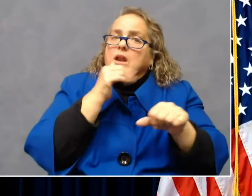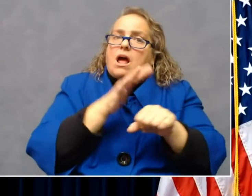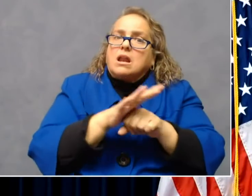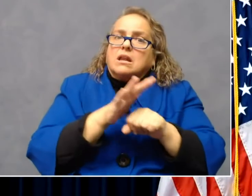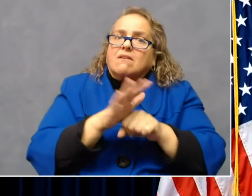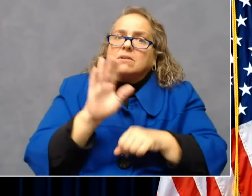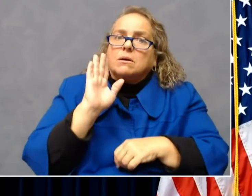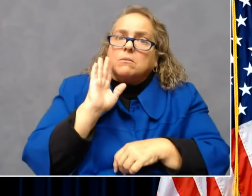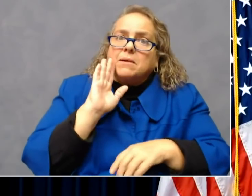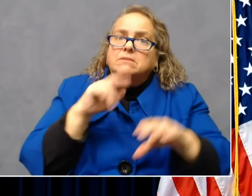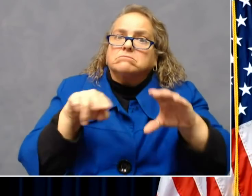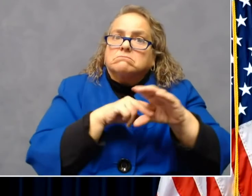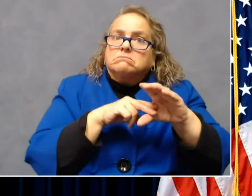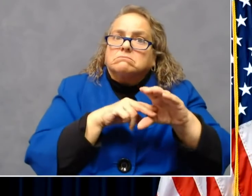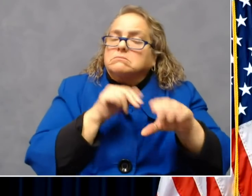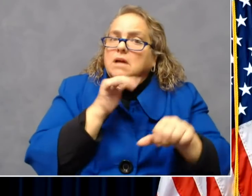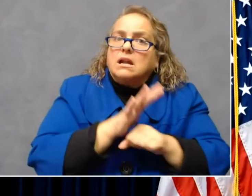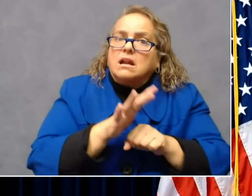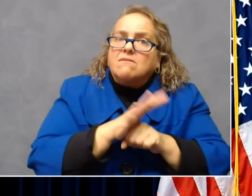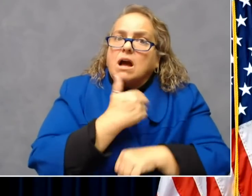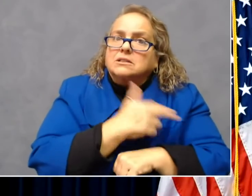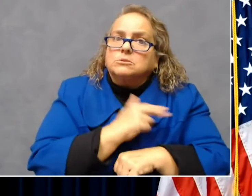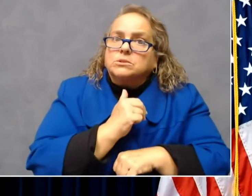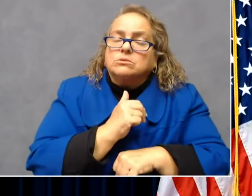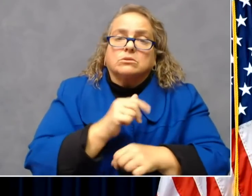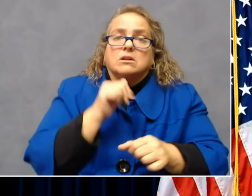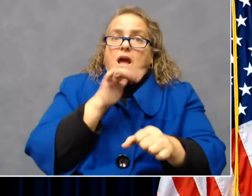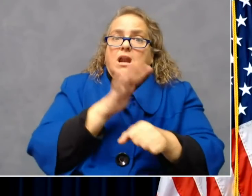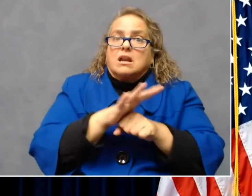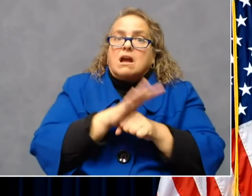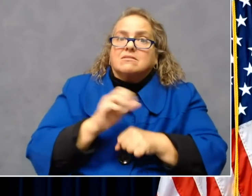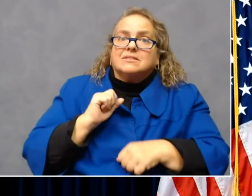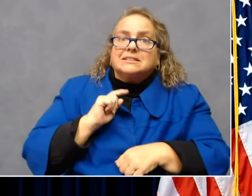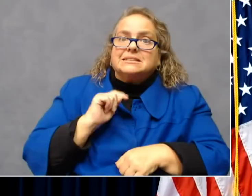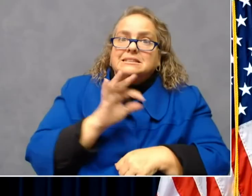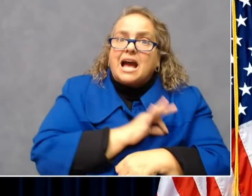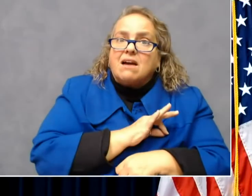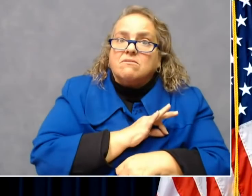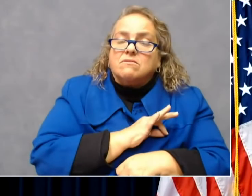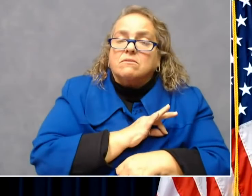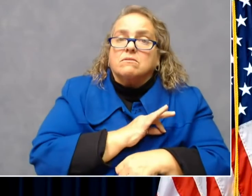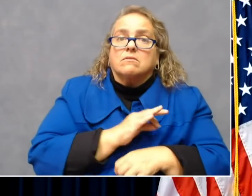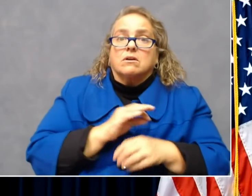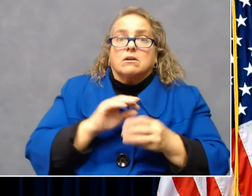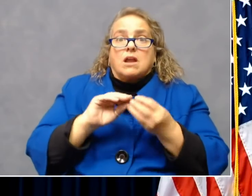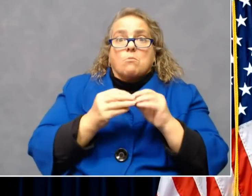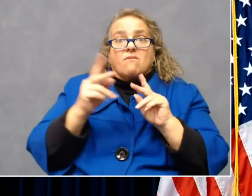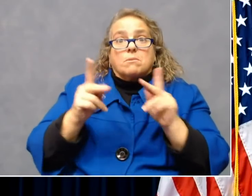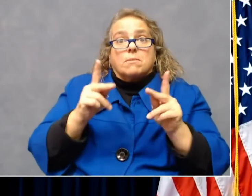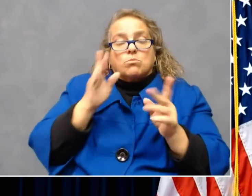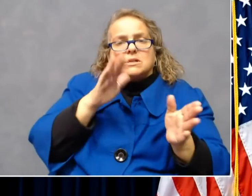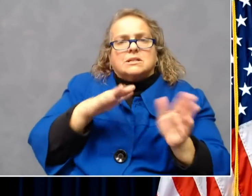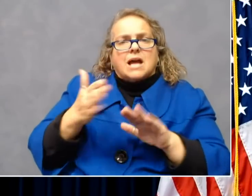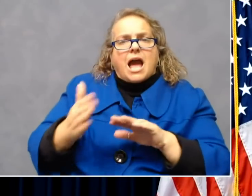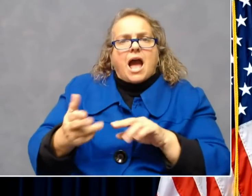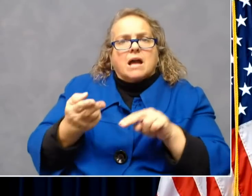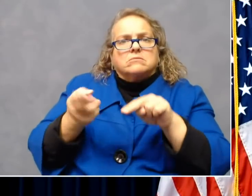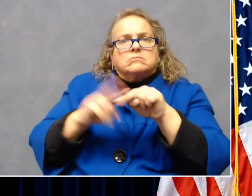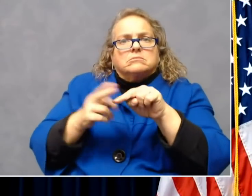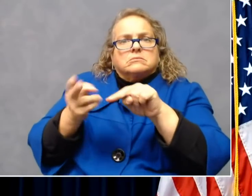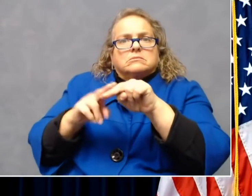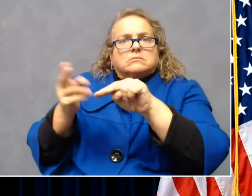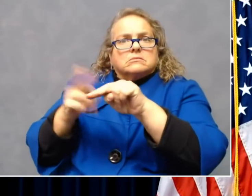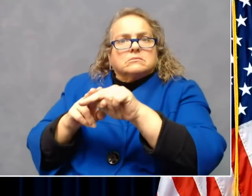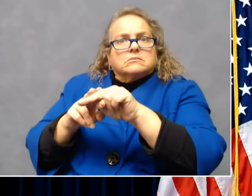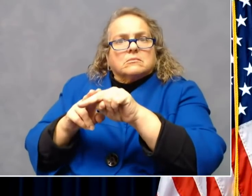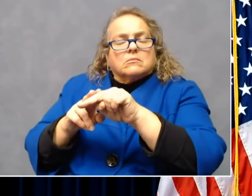then the number of people we lose significantly increases. And we're already seeing a significant increase in the fact that when you have this level